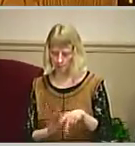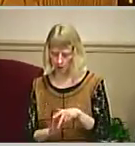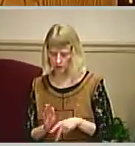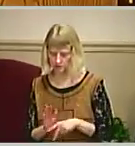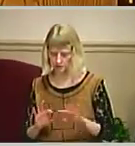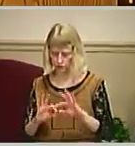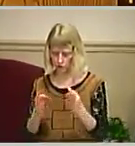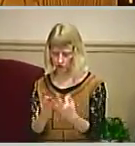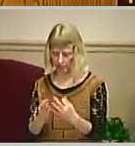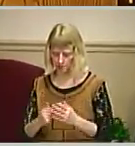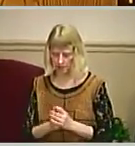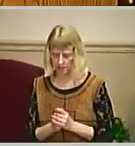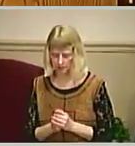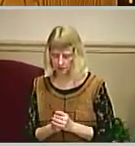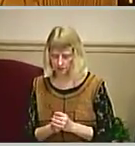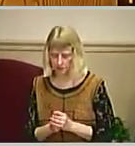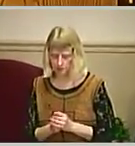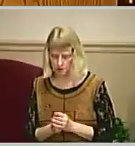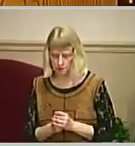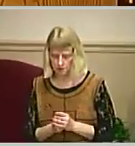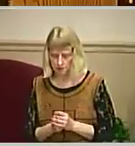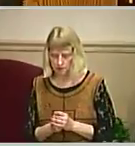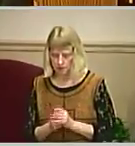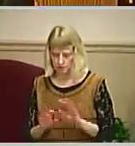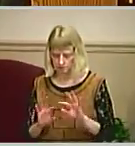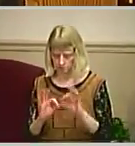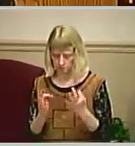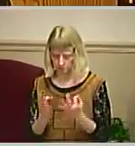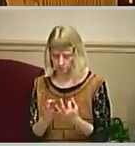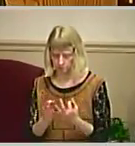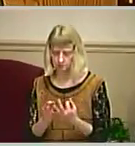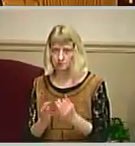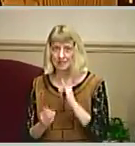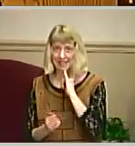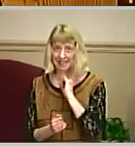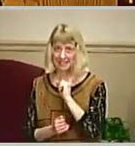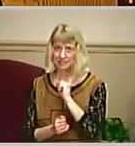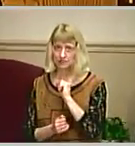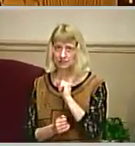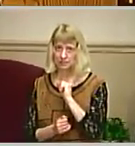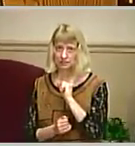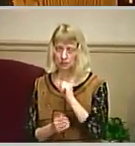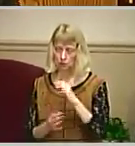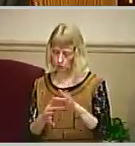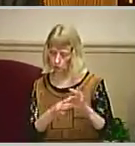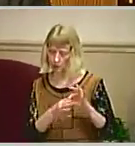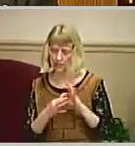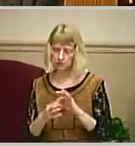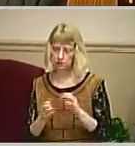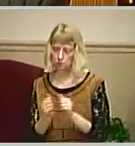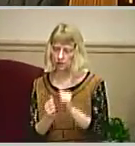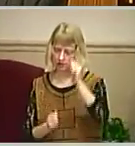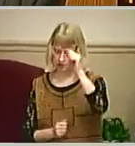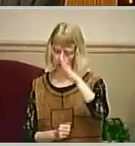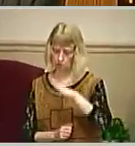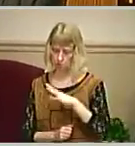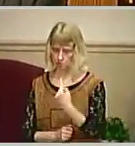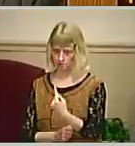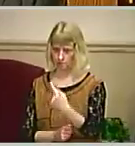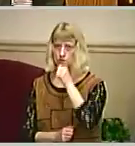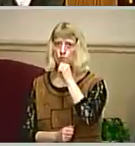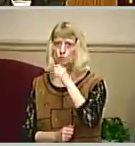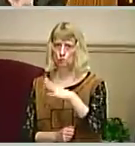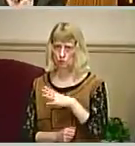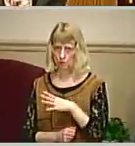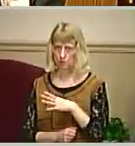the family. That the family is, according to God, a relationship between a man and a